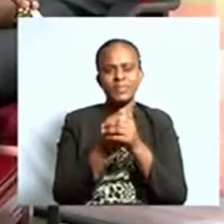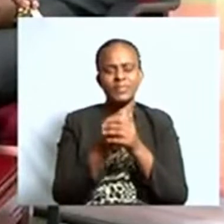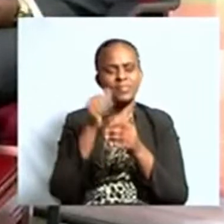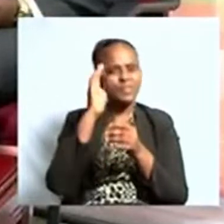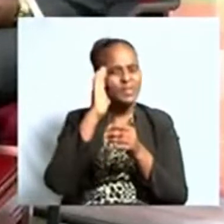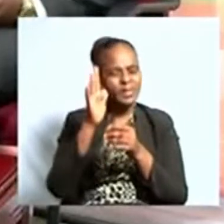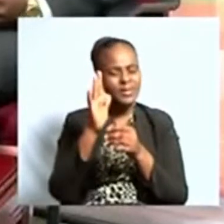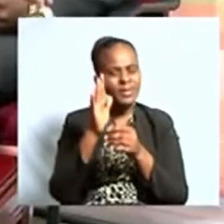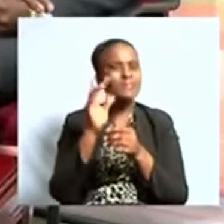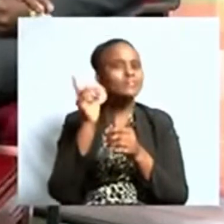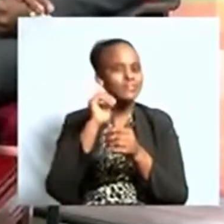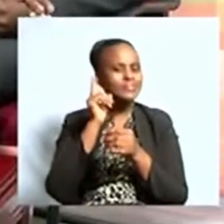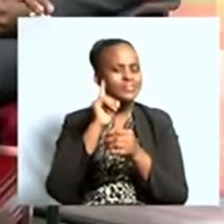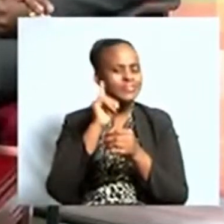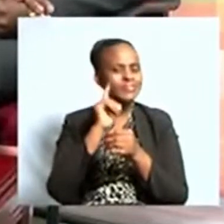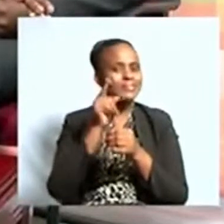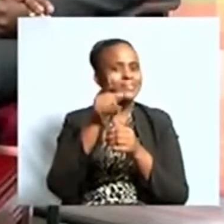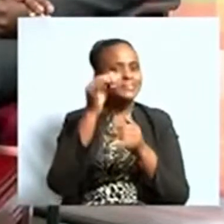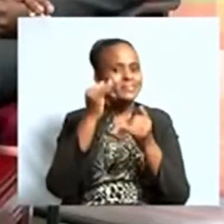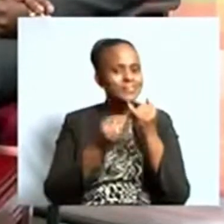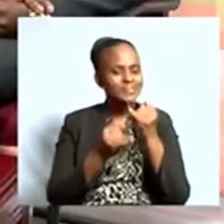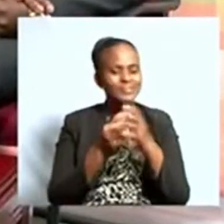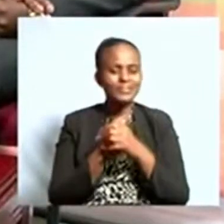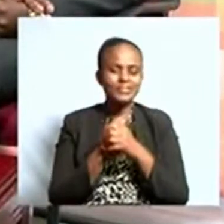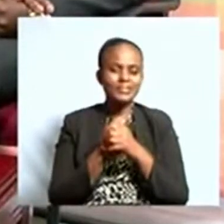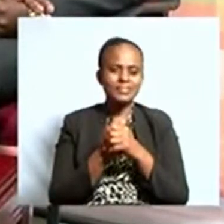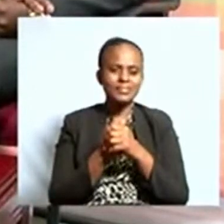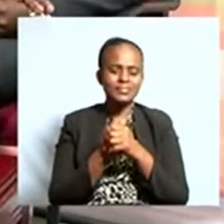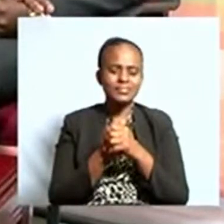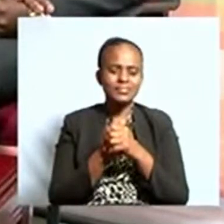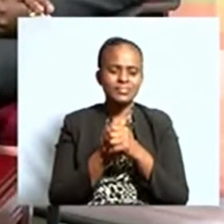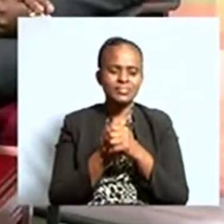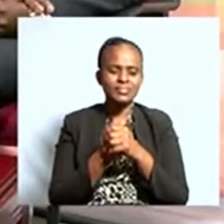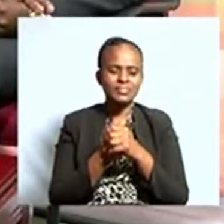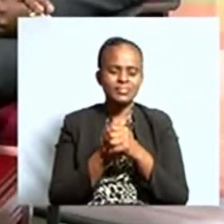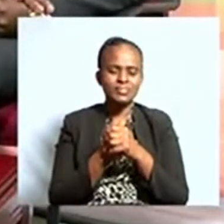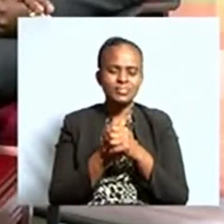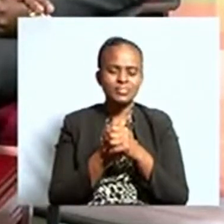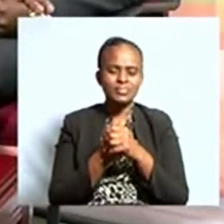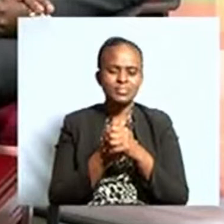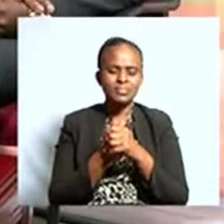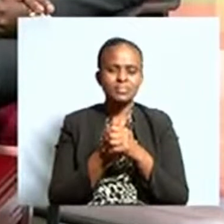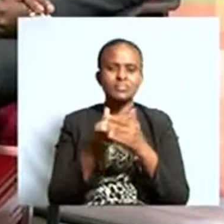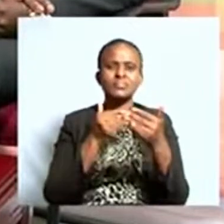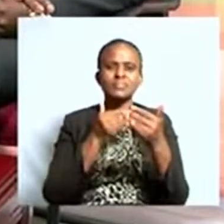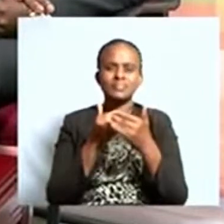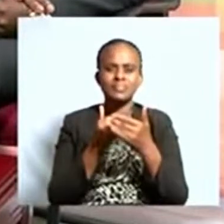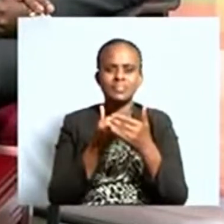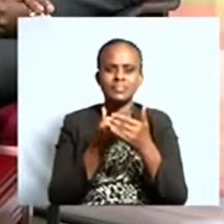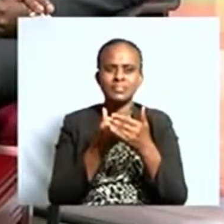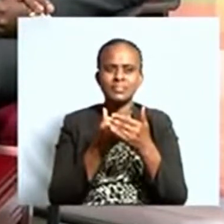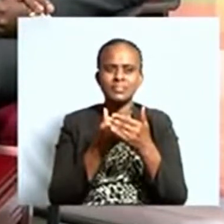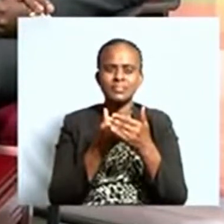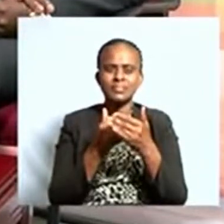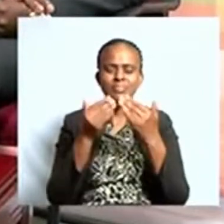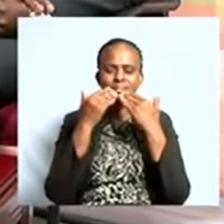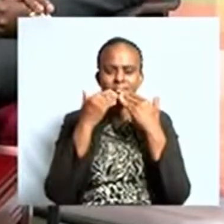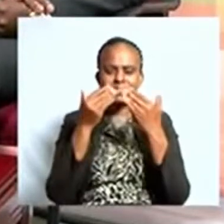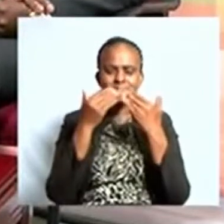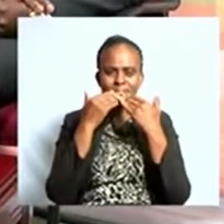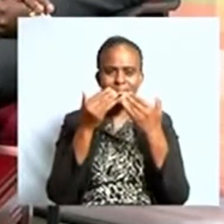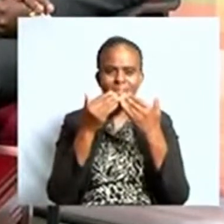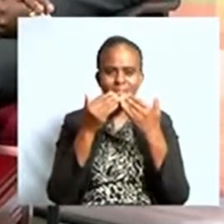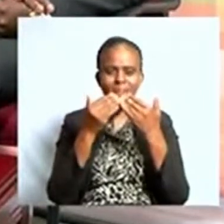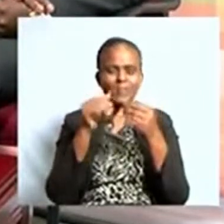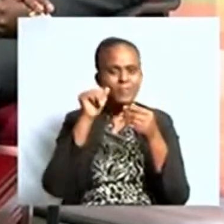Hello? We're listening. Yes. Are you done? No, I'm not done. Almost. We want to thank the minister for the